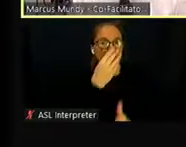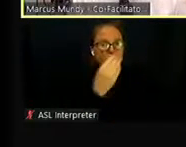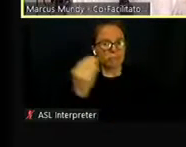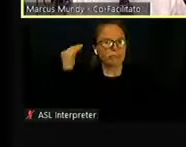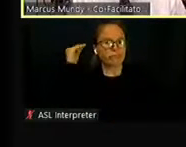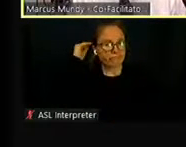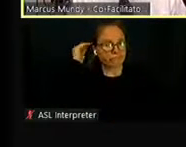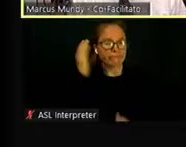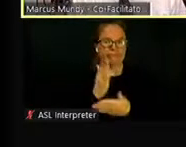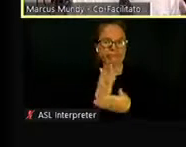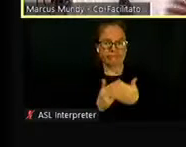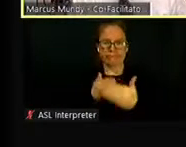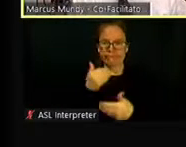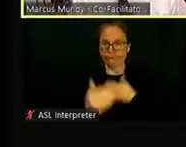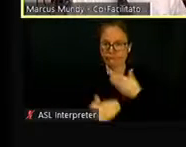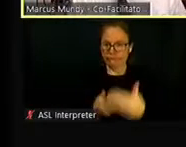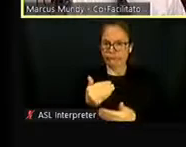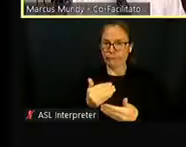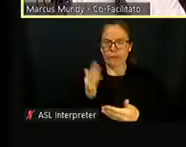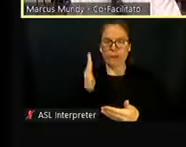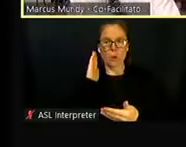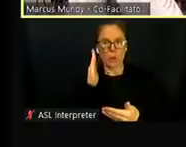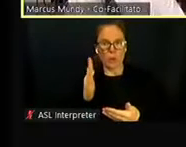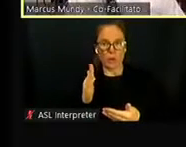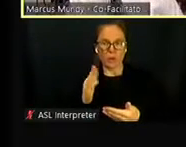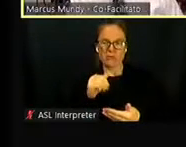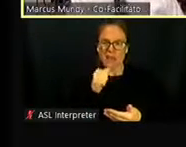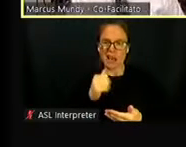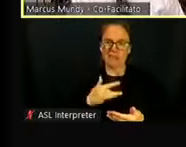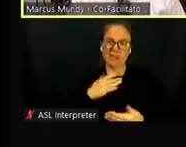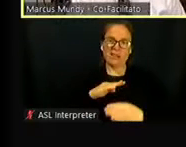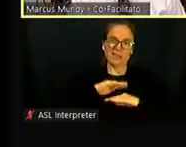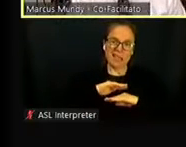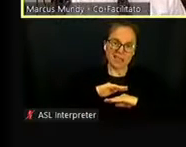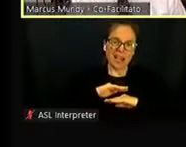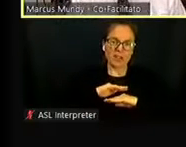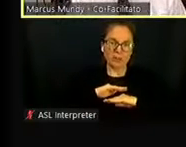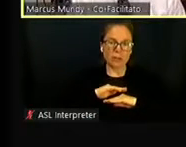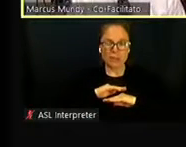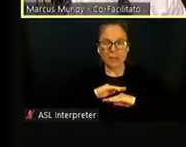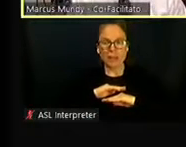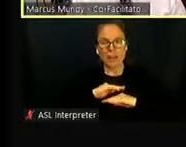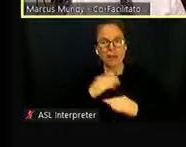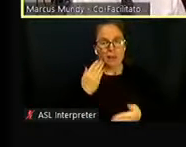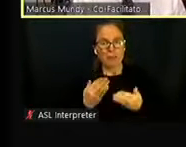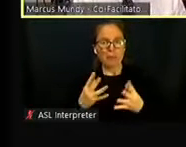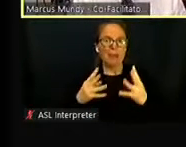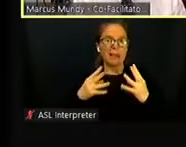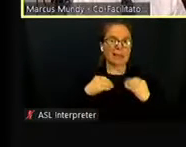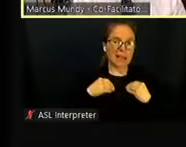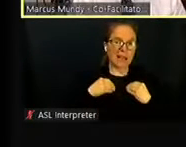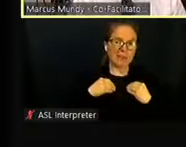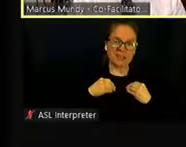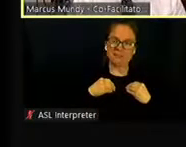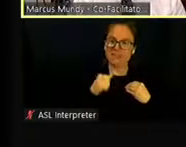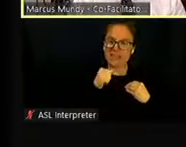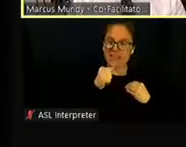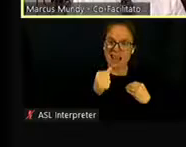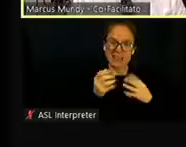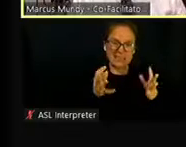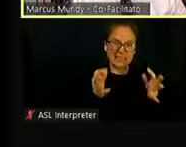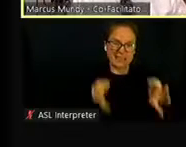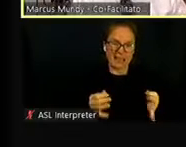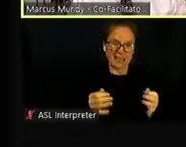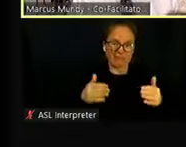part of this process is going to be unsatisfactory. I think I said earlier, we may have to accept some non-closure on some of these